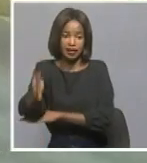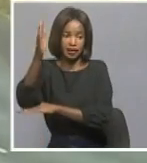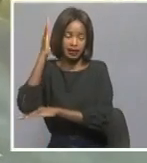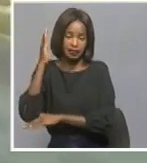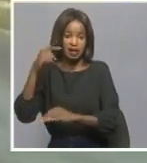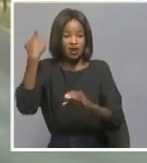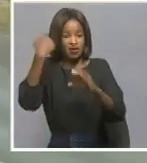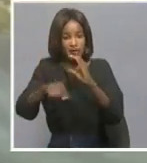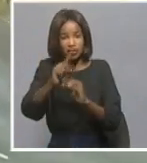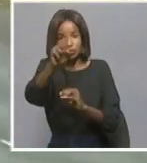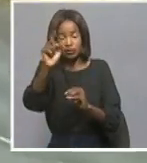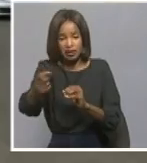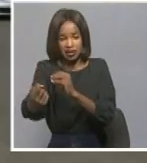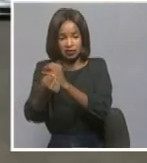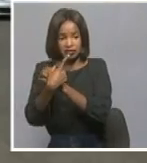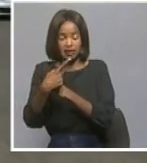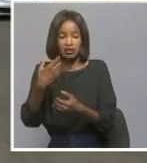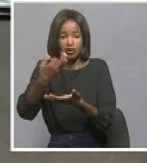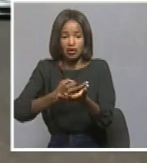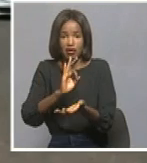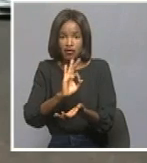via email at